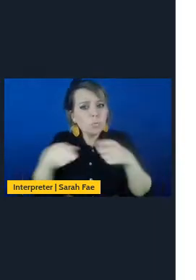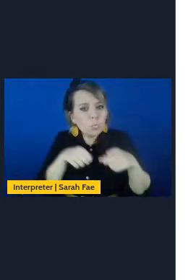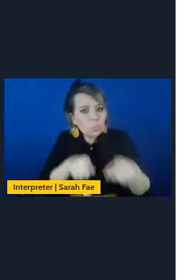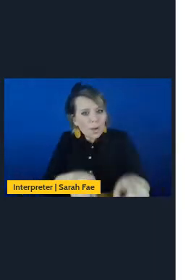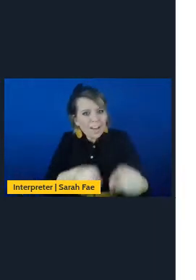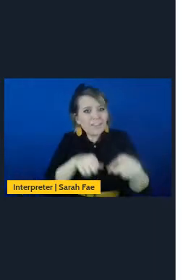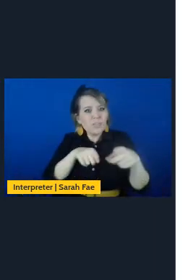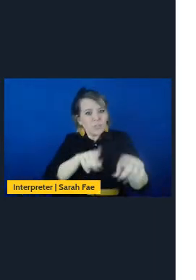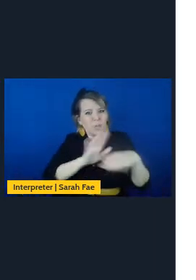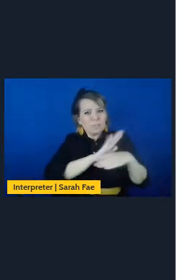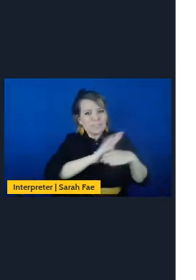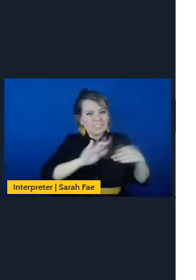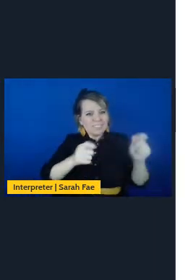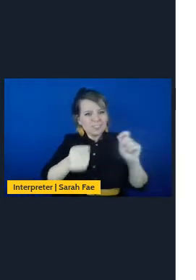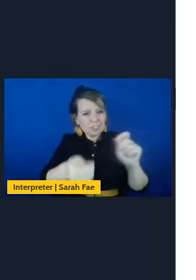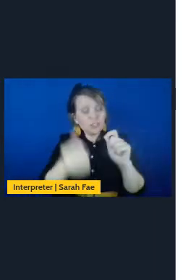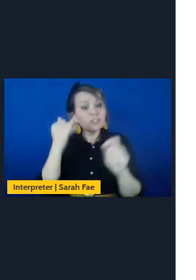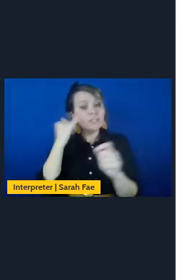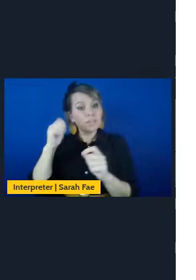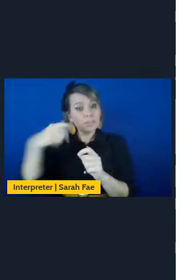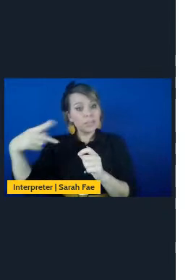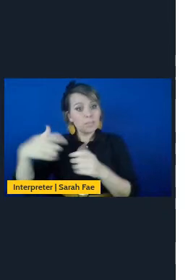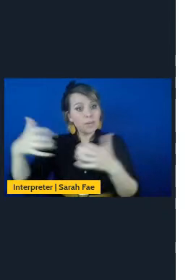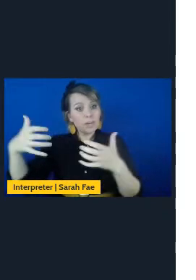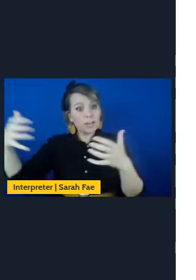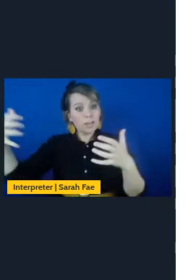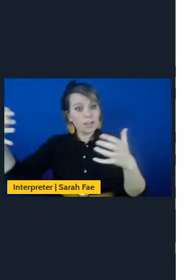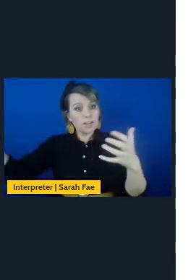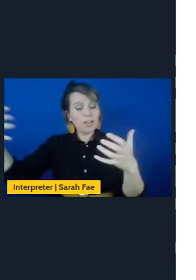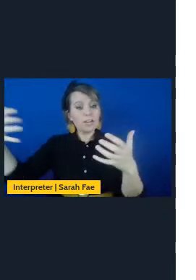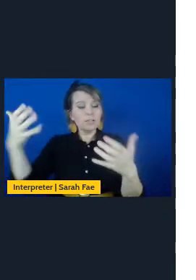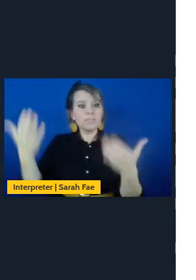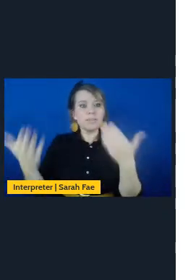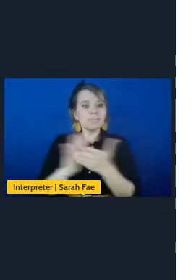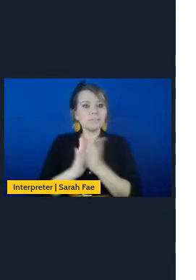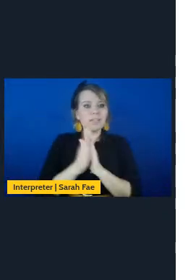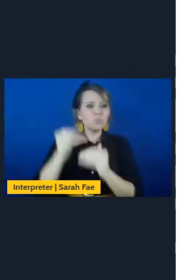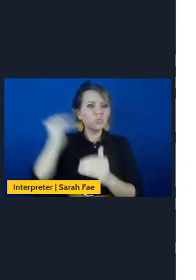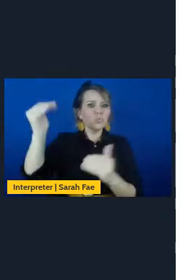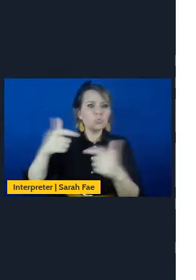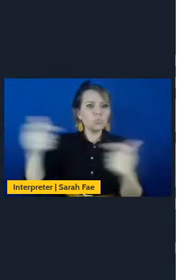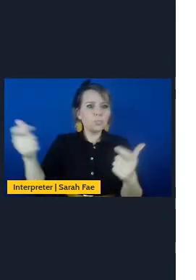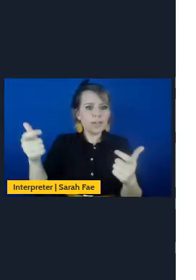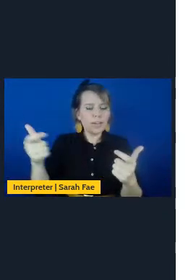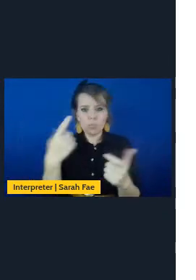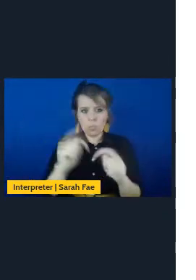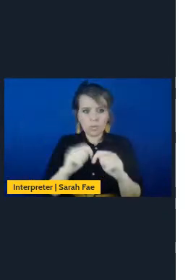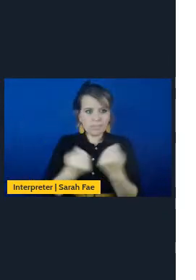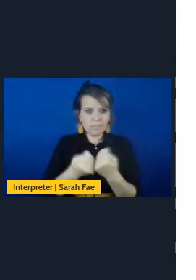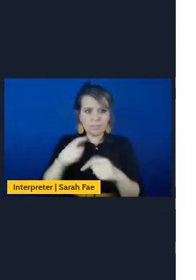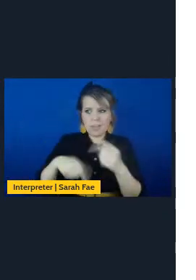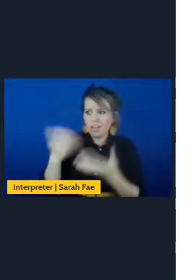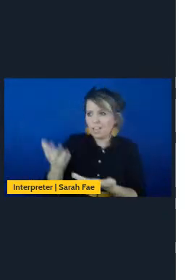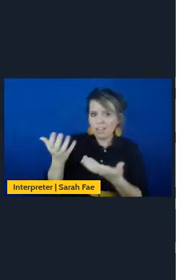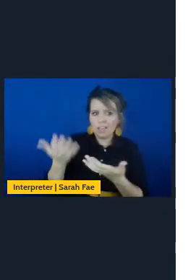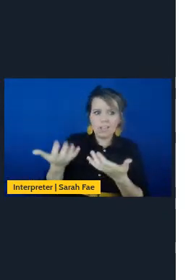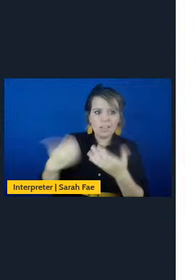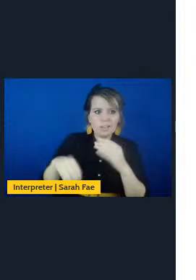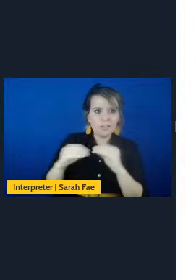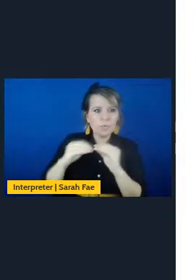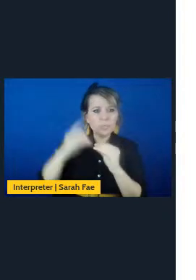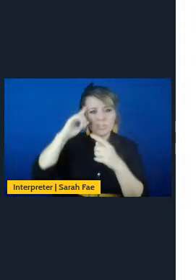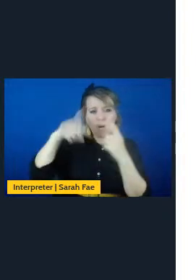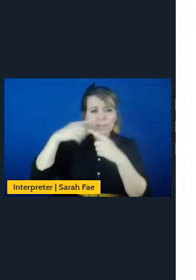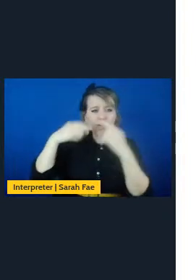bigger and bigger and bigger. And at some point, it may be too big to handle for a single team. It's too much of a cognitive load. So we may want to split